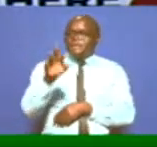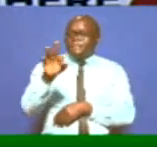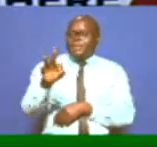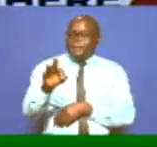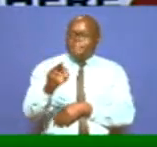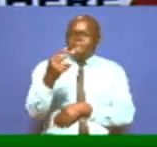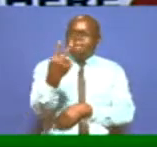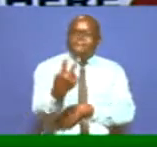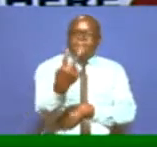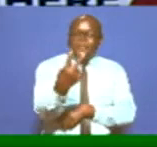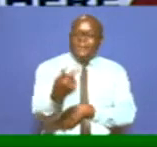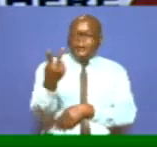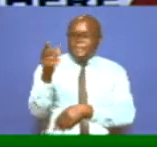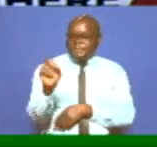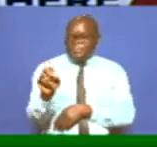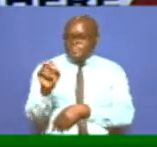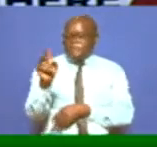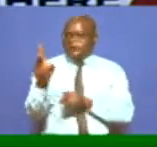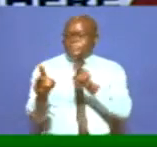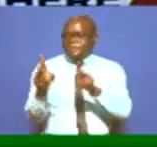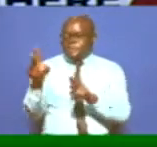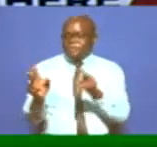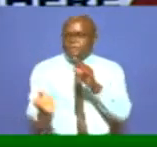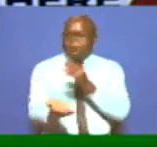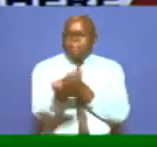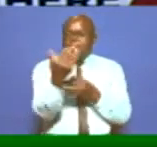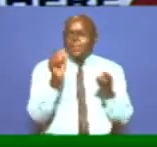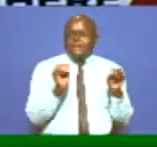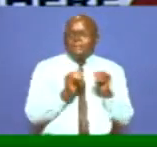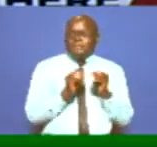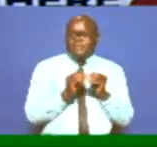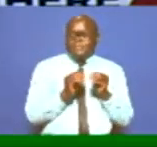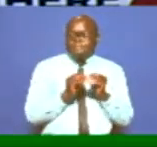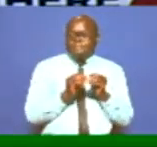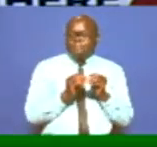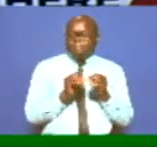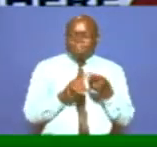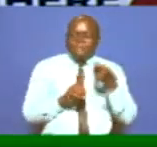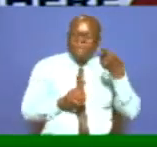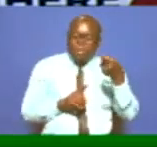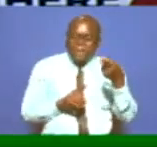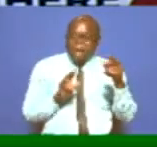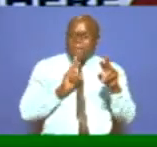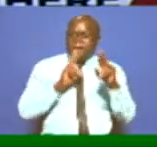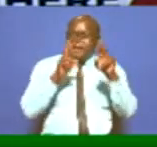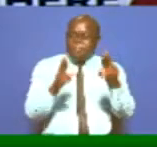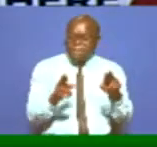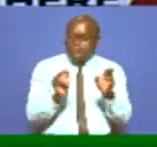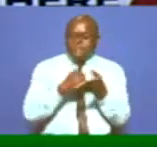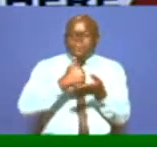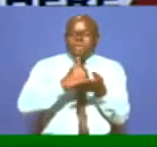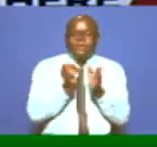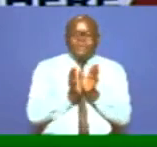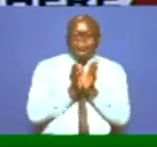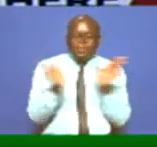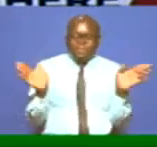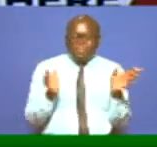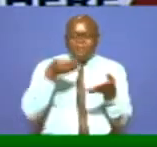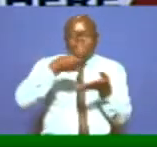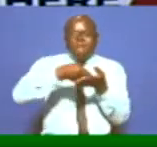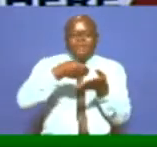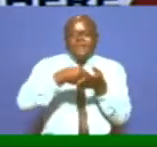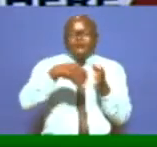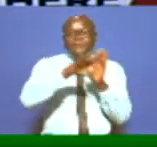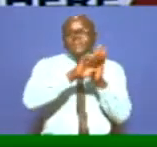23rd, 2022, morning sitting. 1. Reports of the Auditor General and the financial